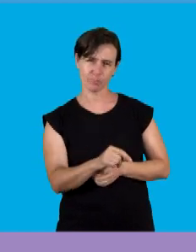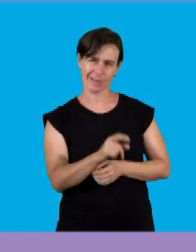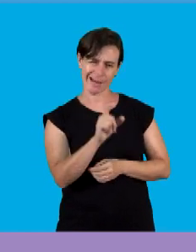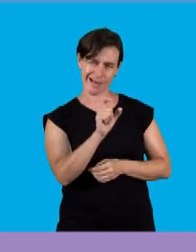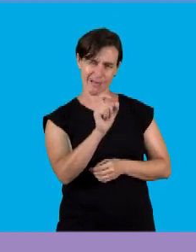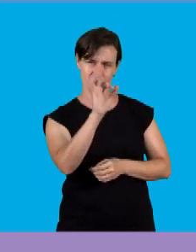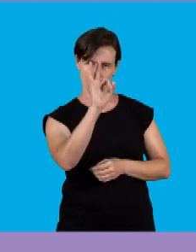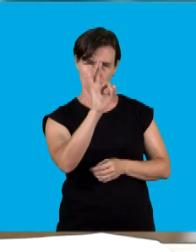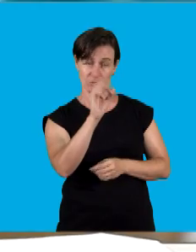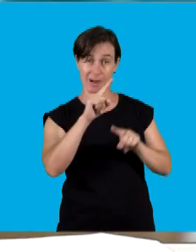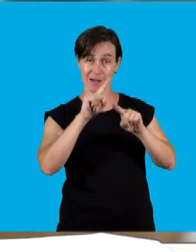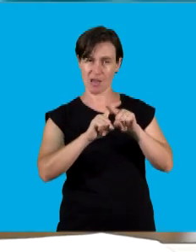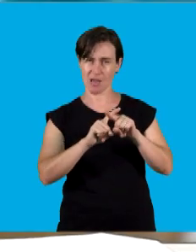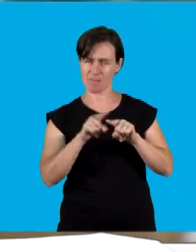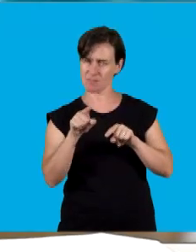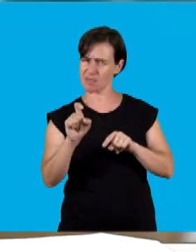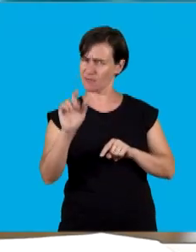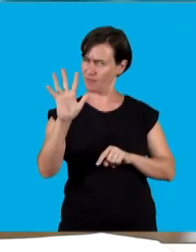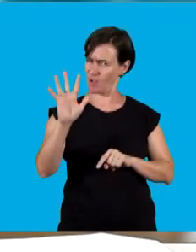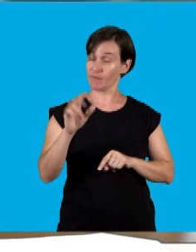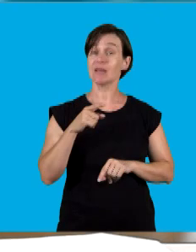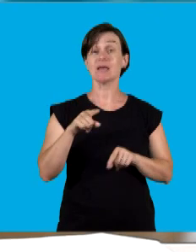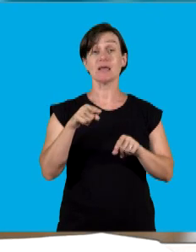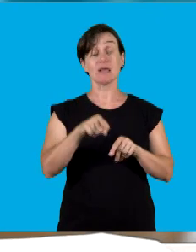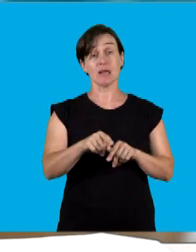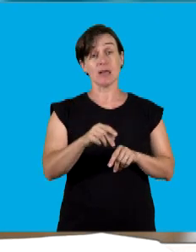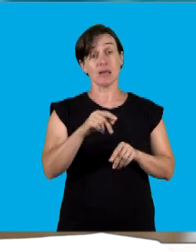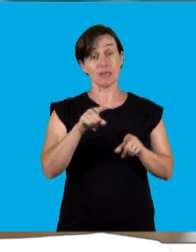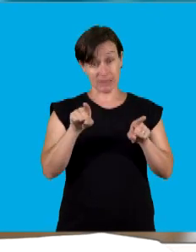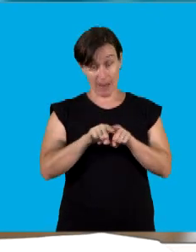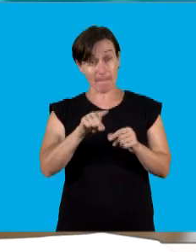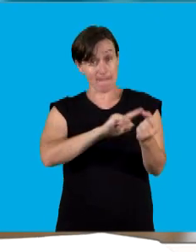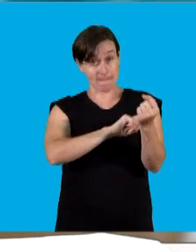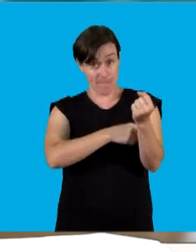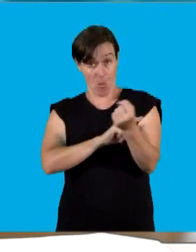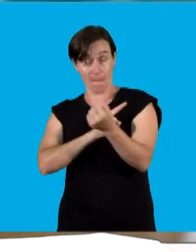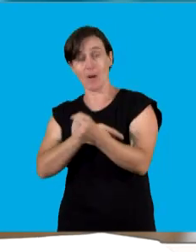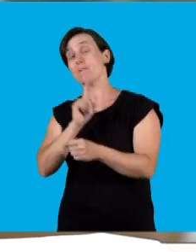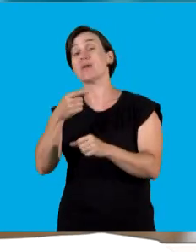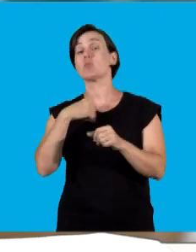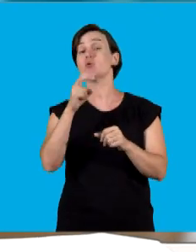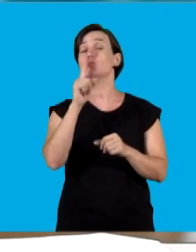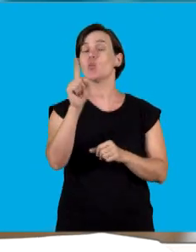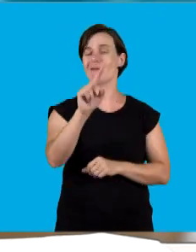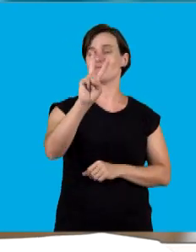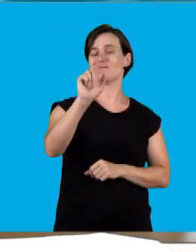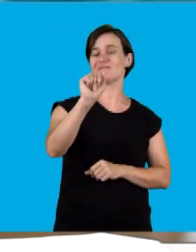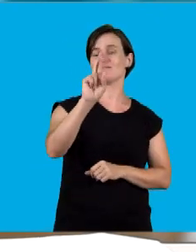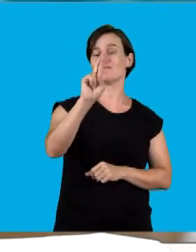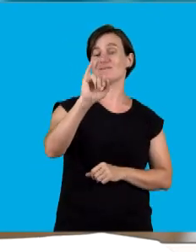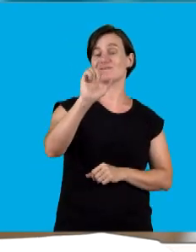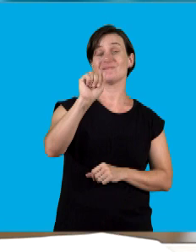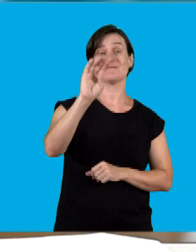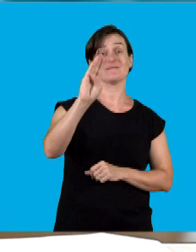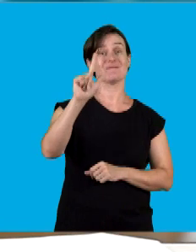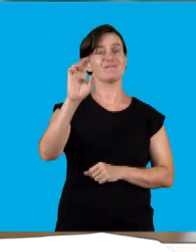being multiplied, they're still powers because there is a base and an exponent, but now we are working with variables. So does